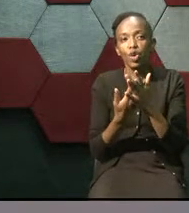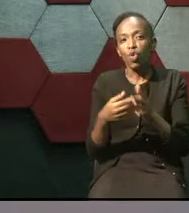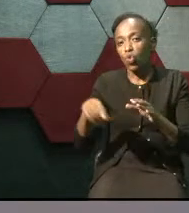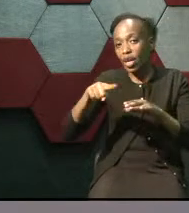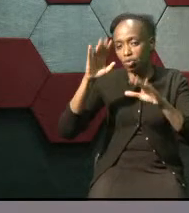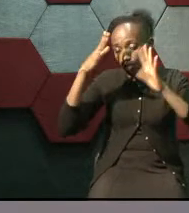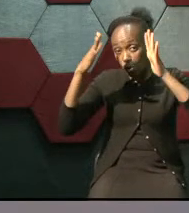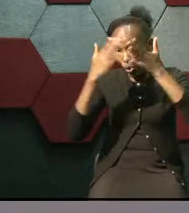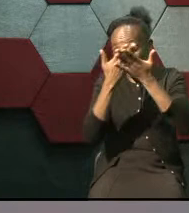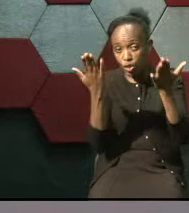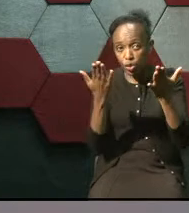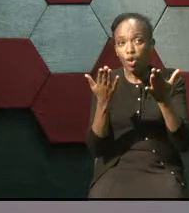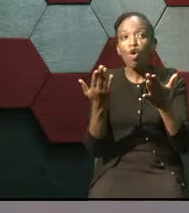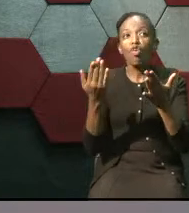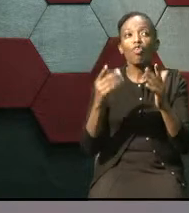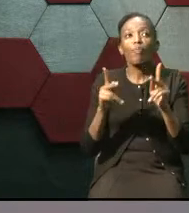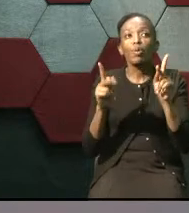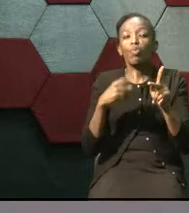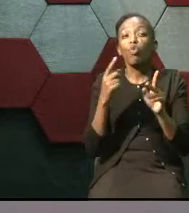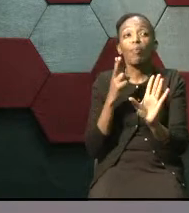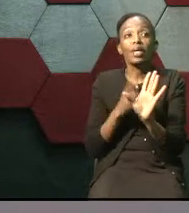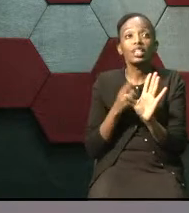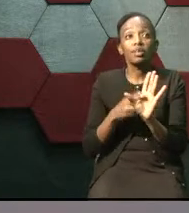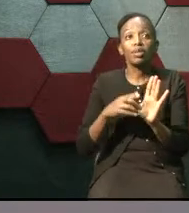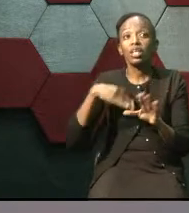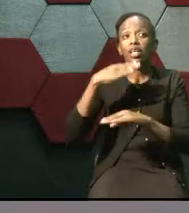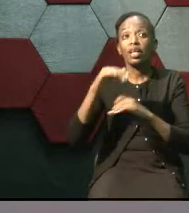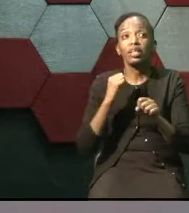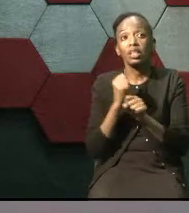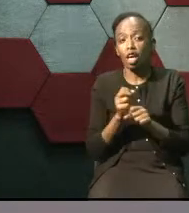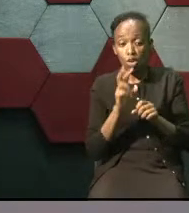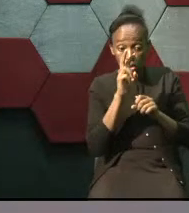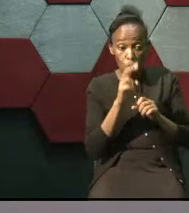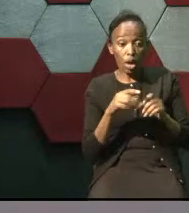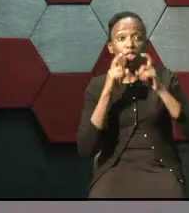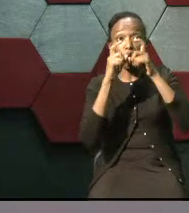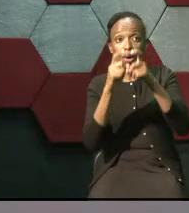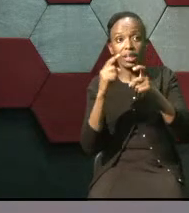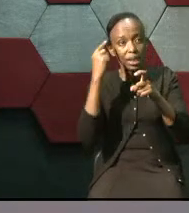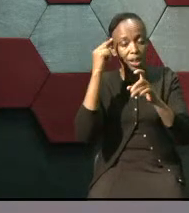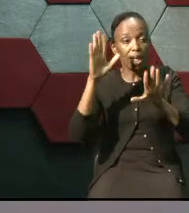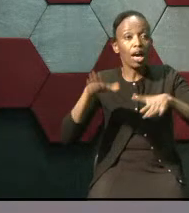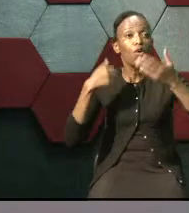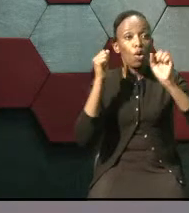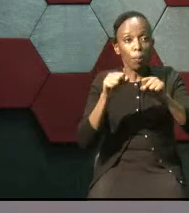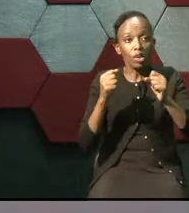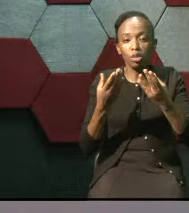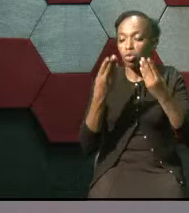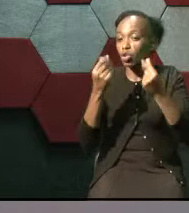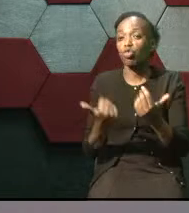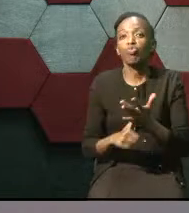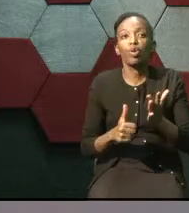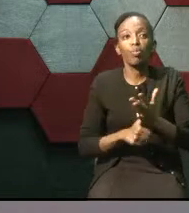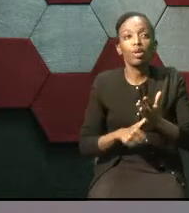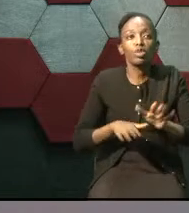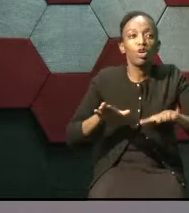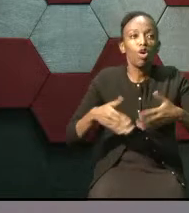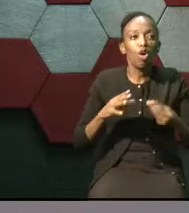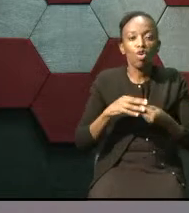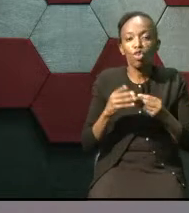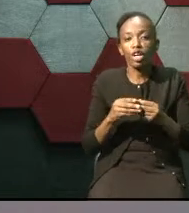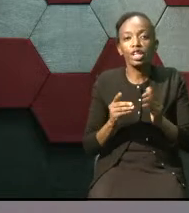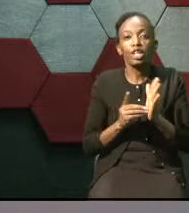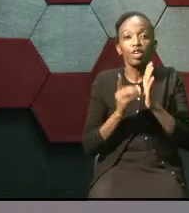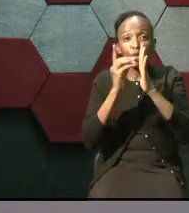you, we congratulate you. And for people who are participating next year, look at these awards and think about how you can solve problems or just